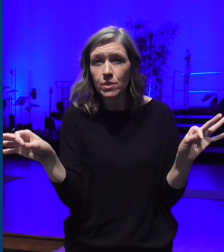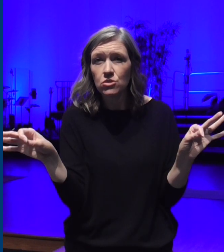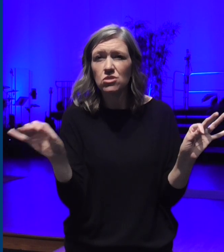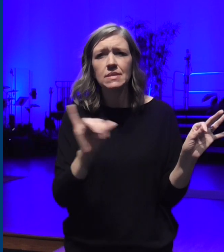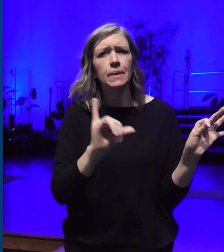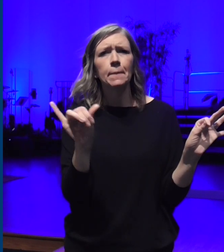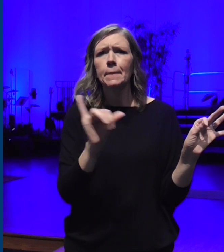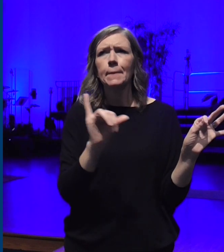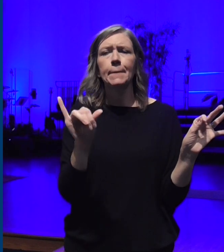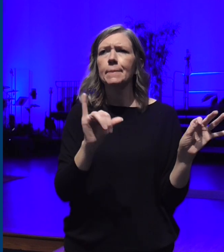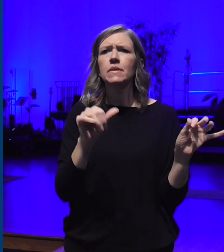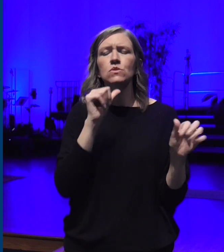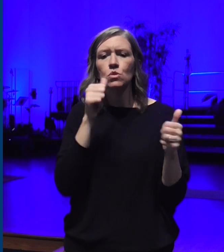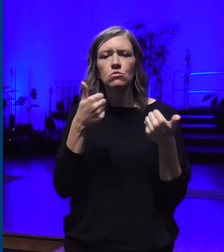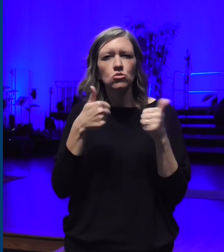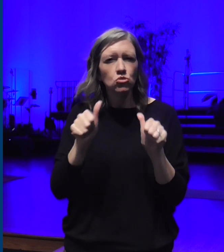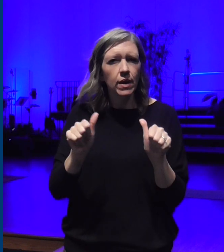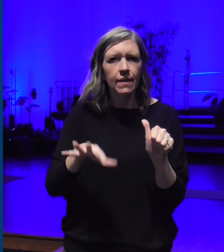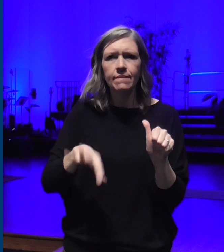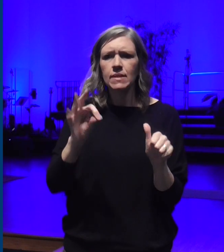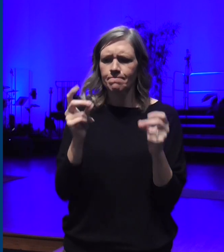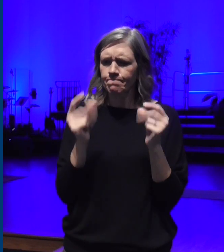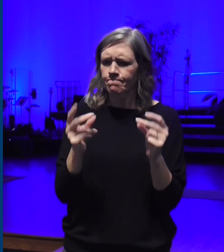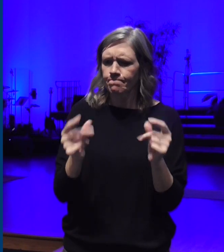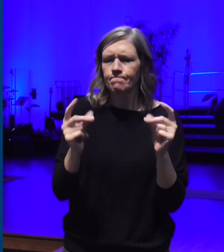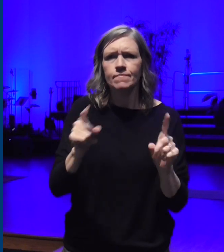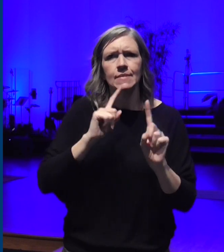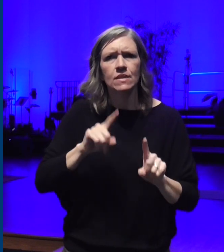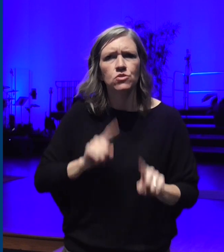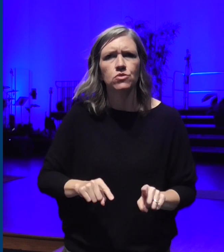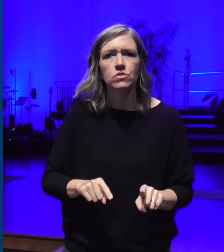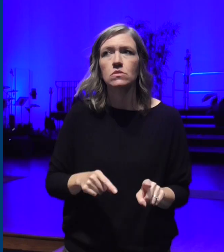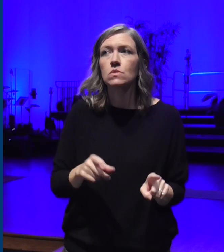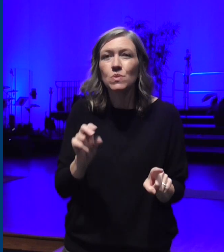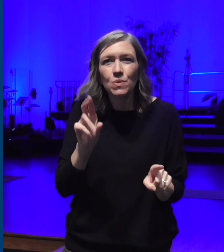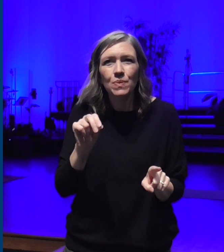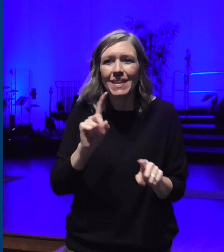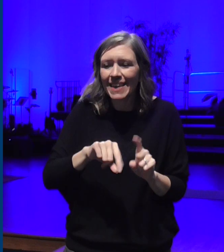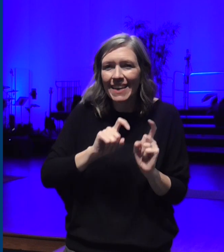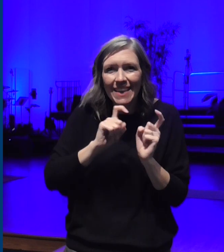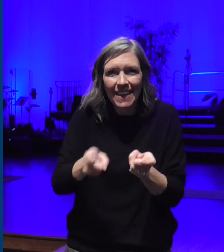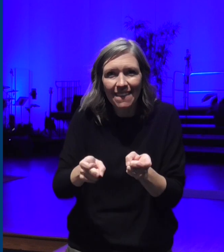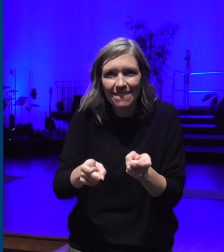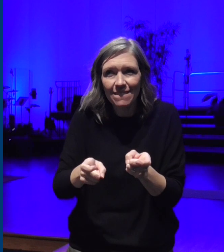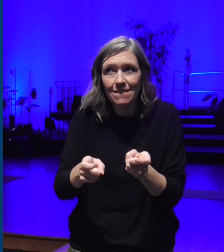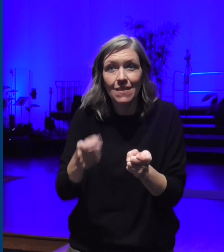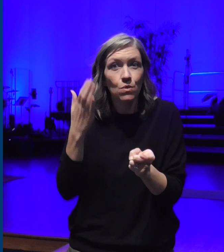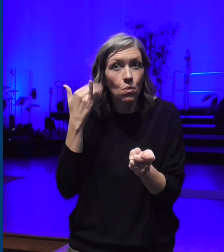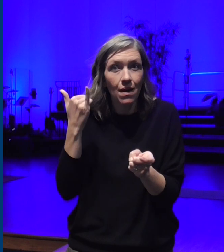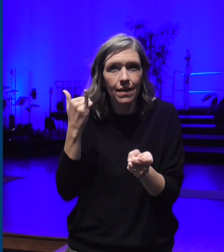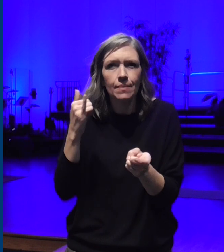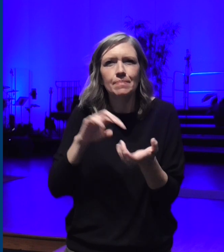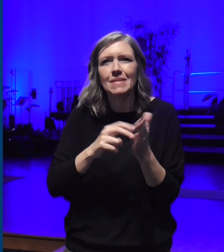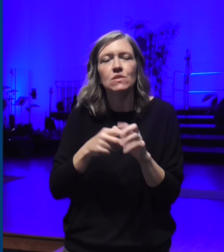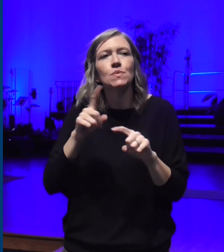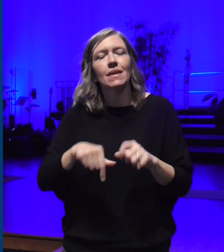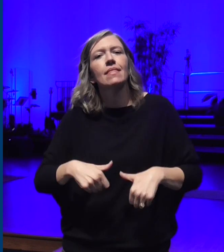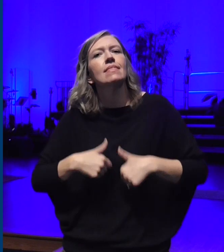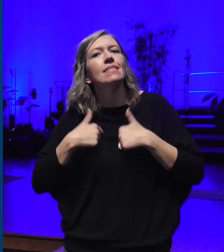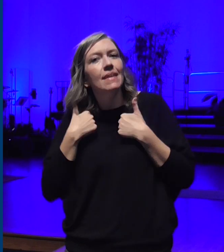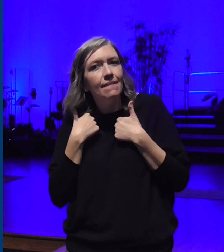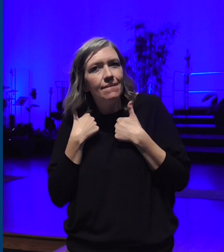language. Don't try to find the answers now. They cannot be given anyway because you would not be able to live